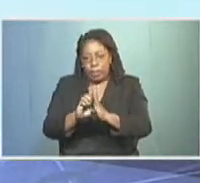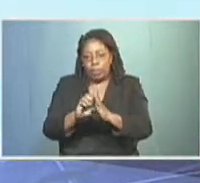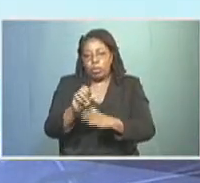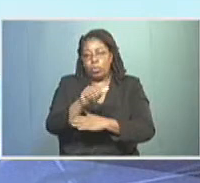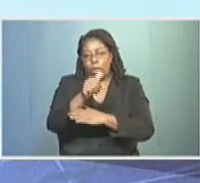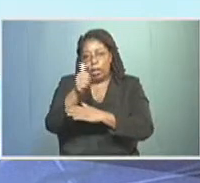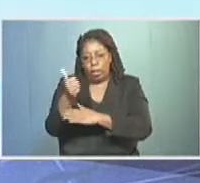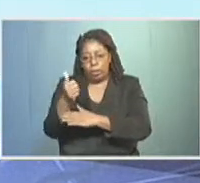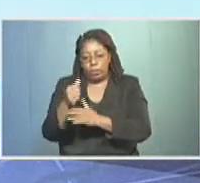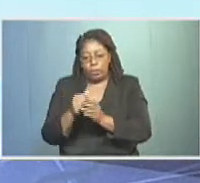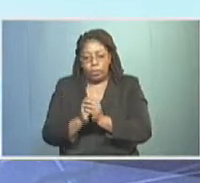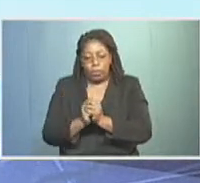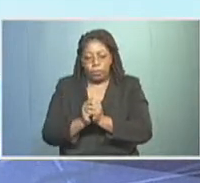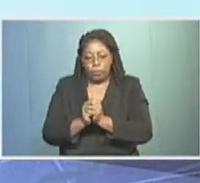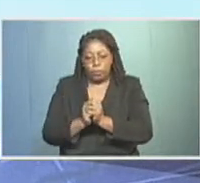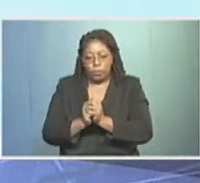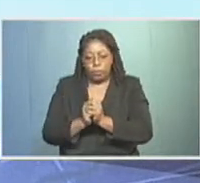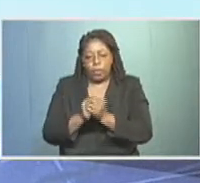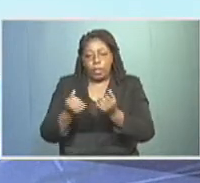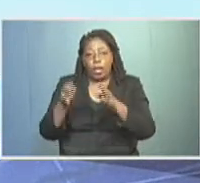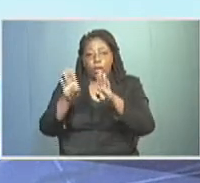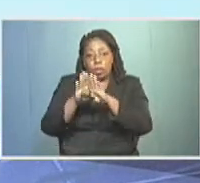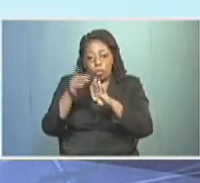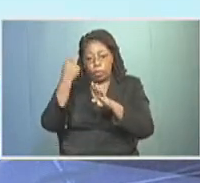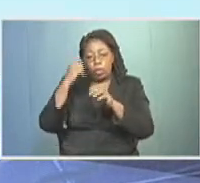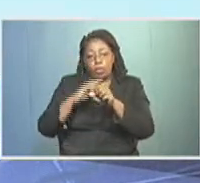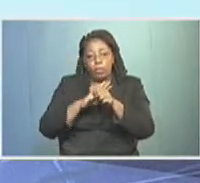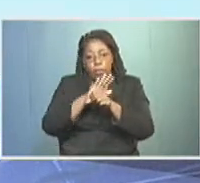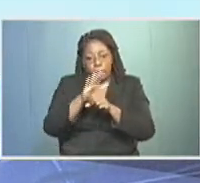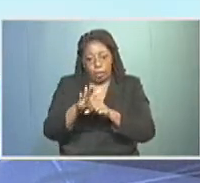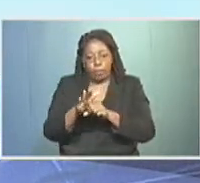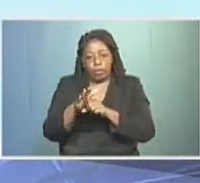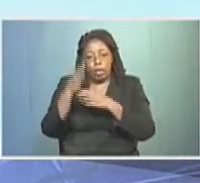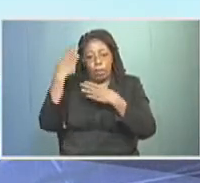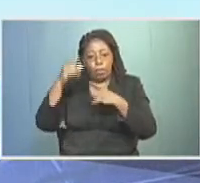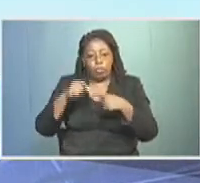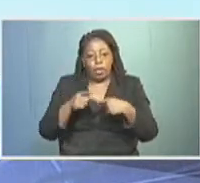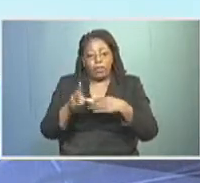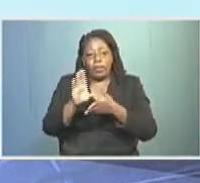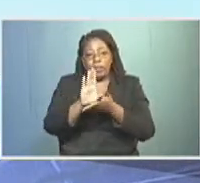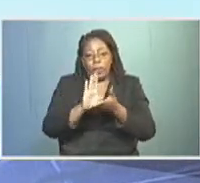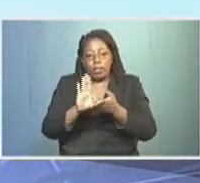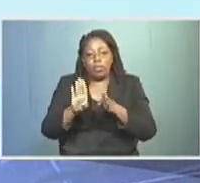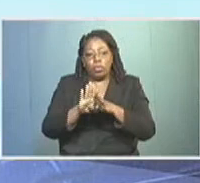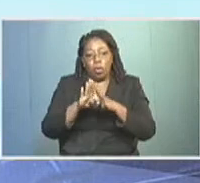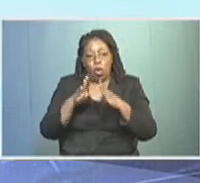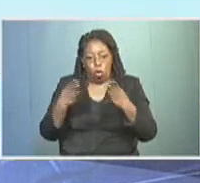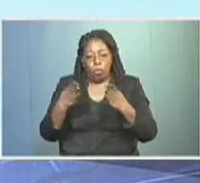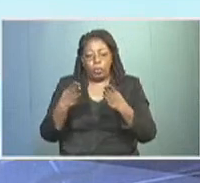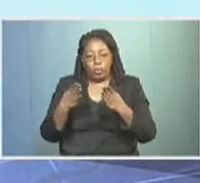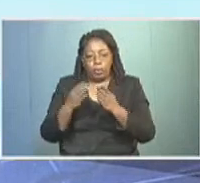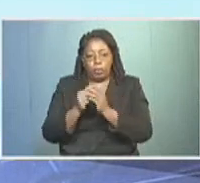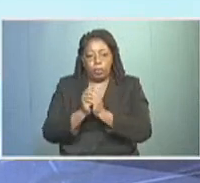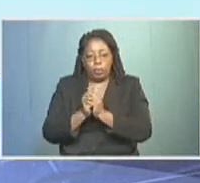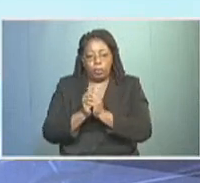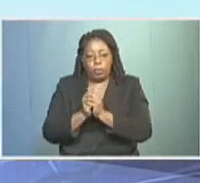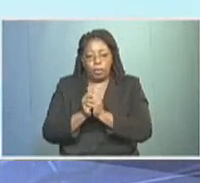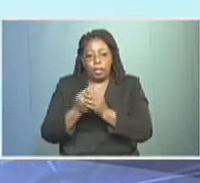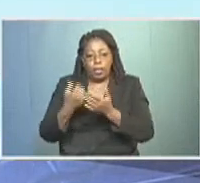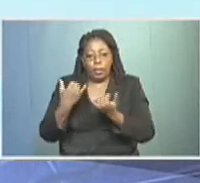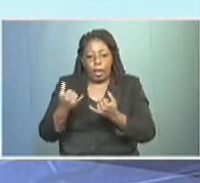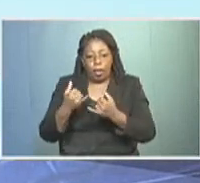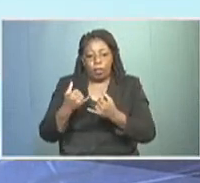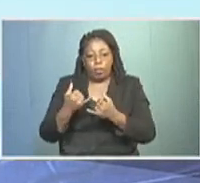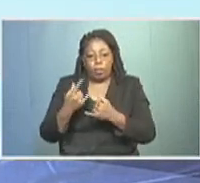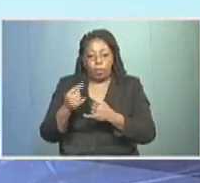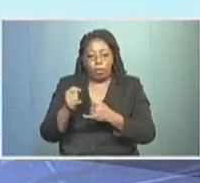others. Temporarily closed due to COVID-19, the Bahamas Crisis Center has reopened for in-person sessions. The council